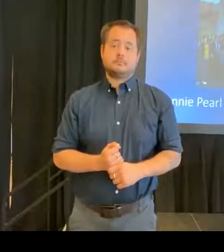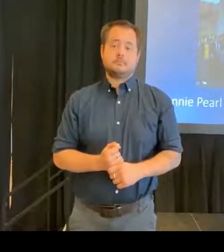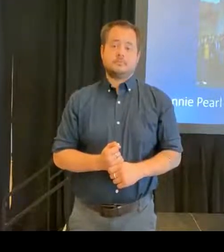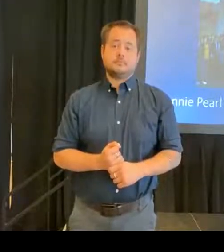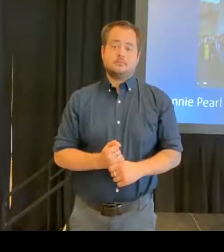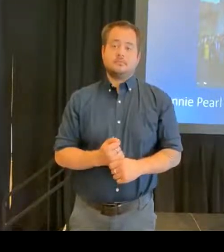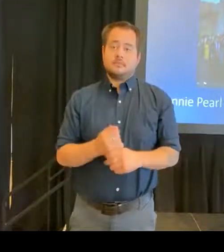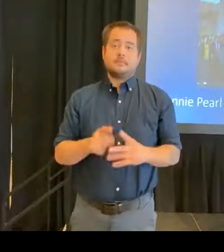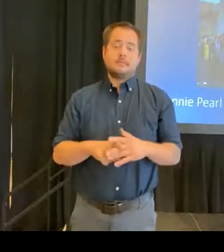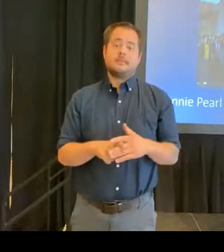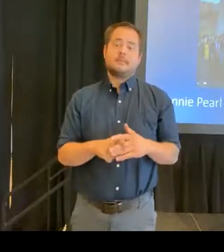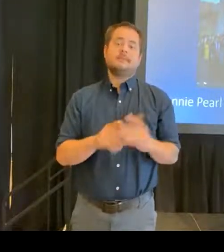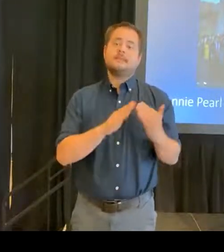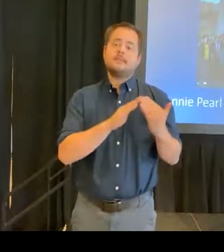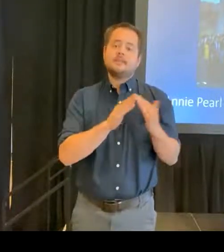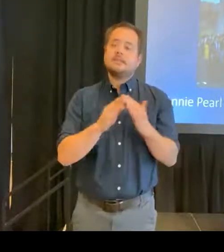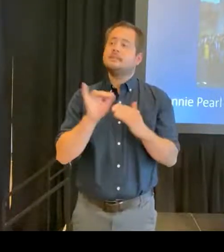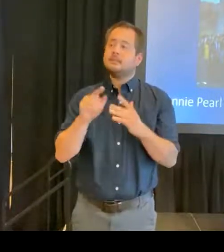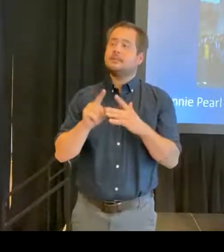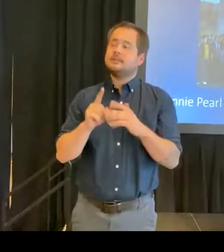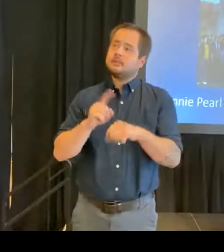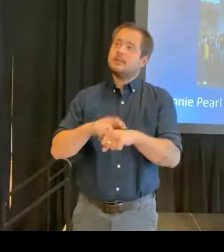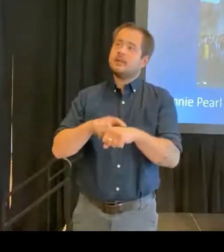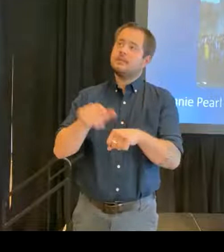They started, the city started, I think, in